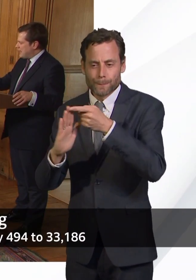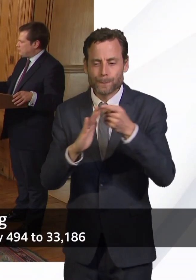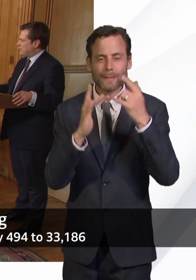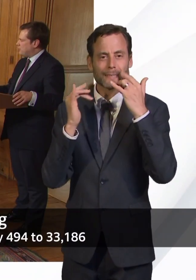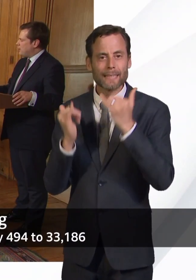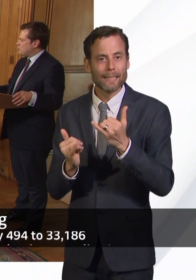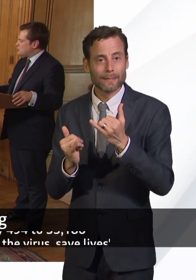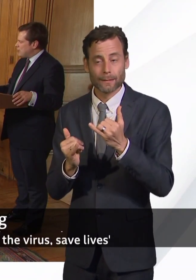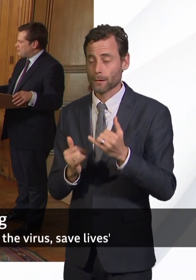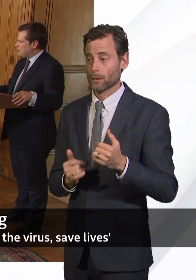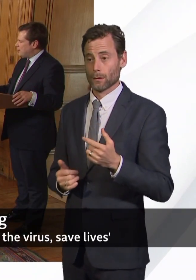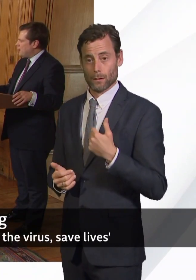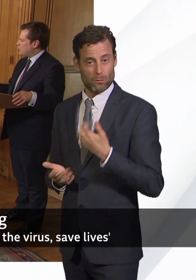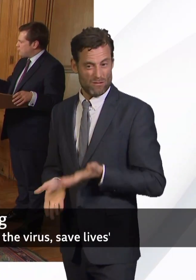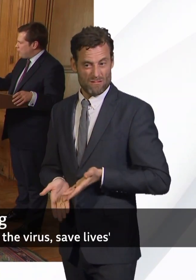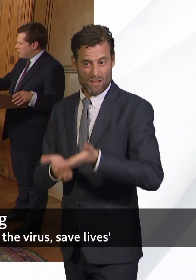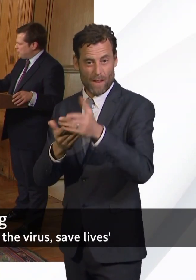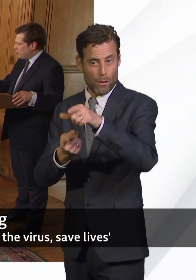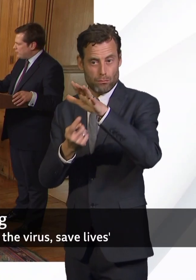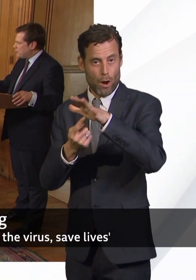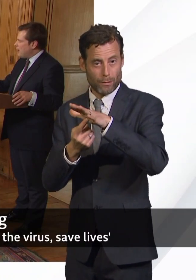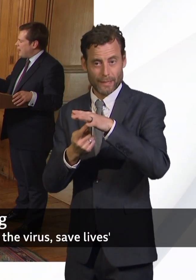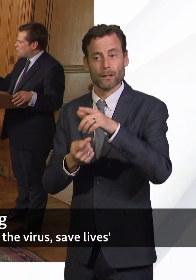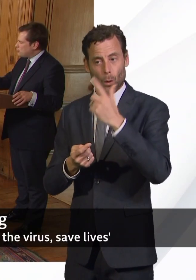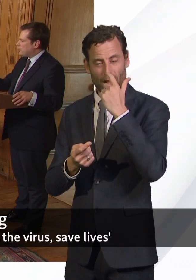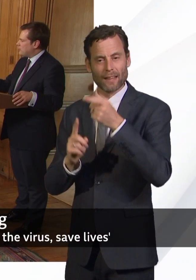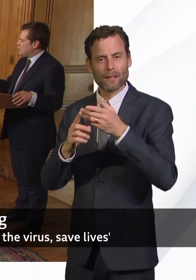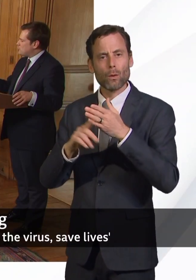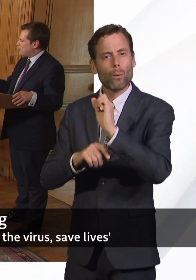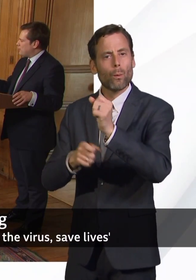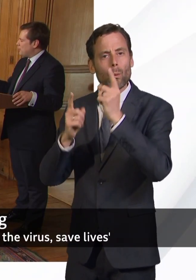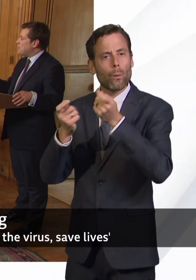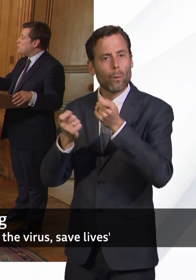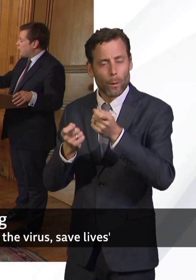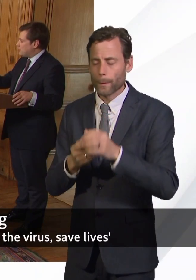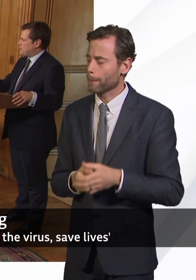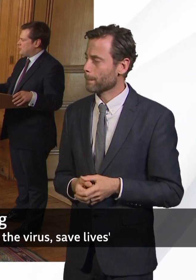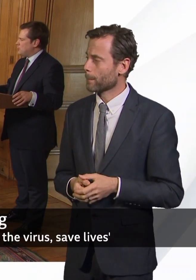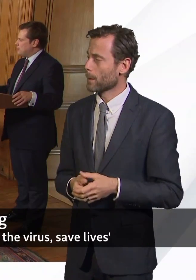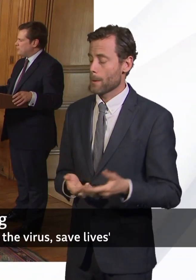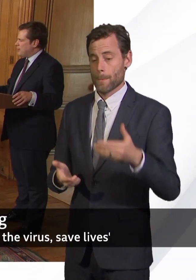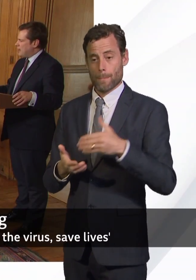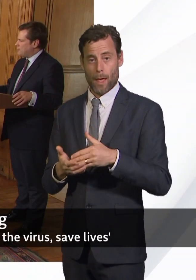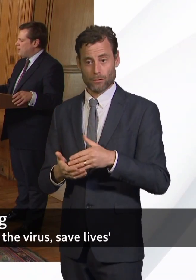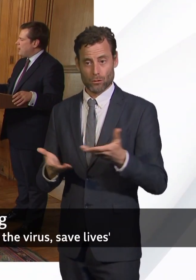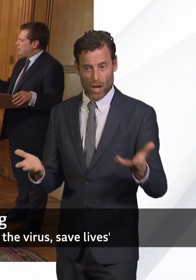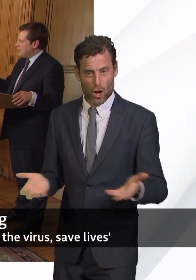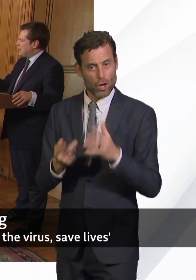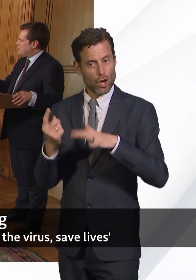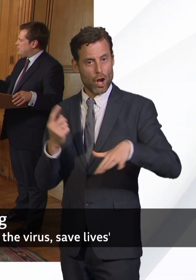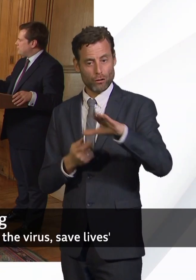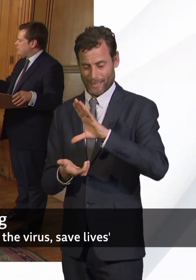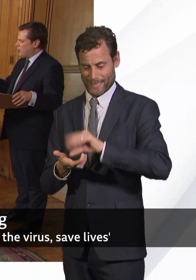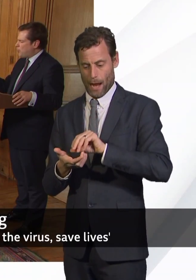privileged access to testing through their employers, and also ensuring that the mobile testing units that we have, in